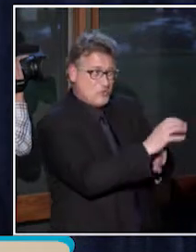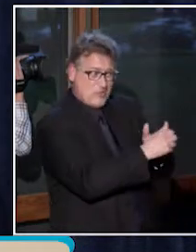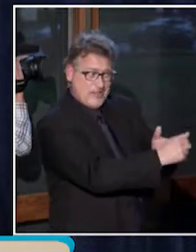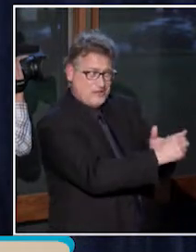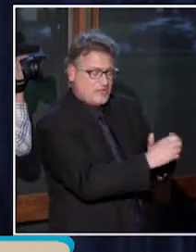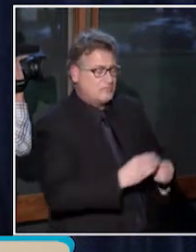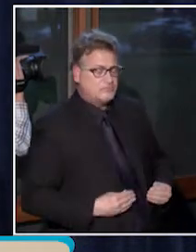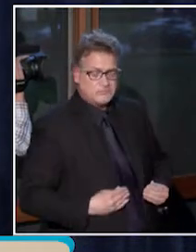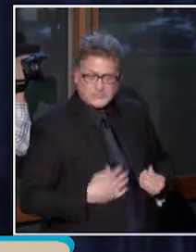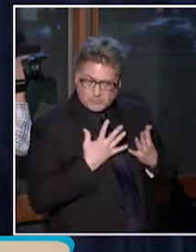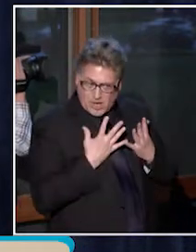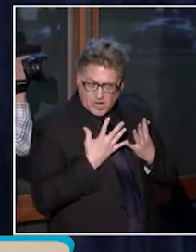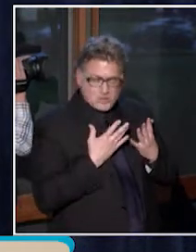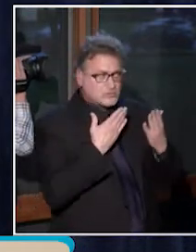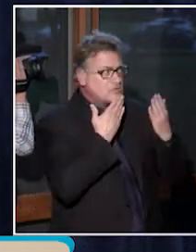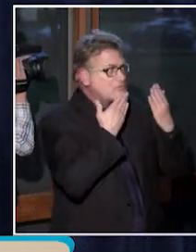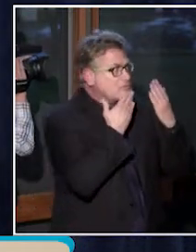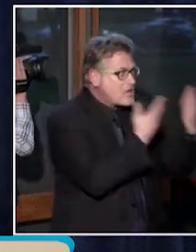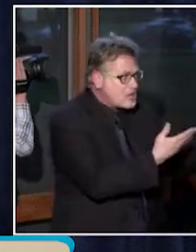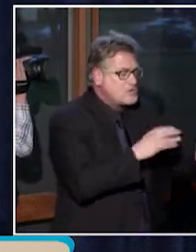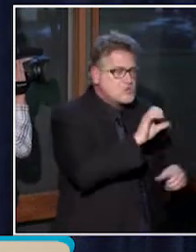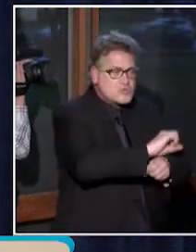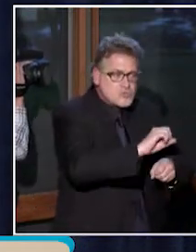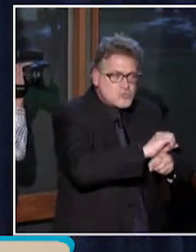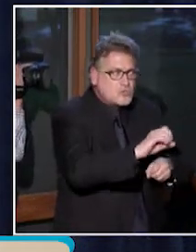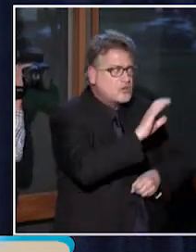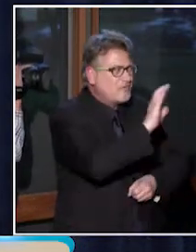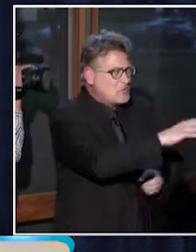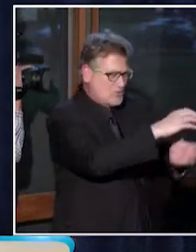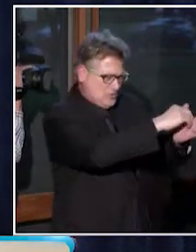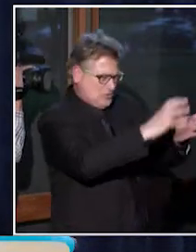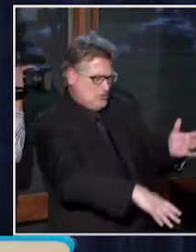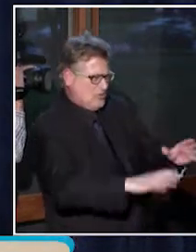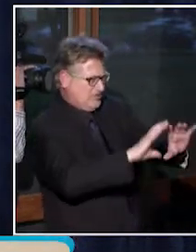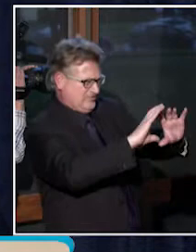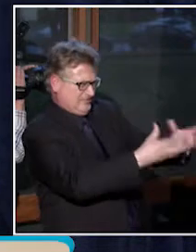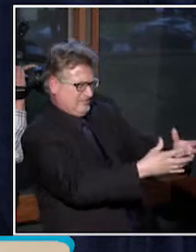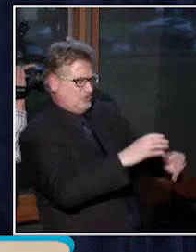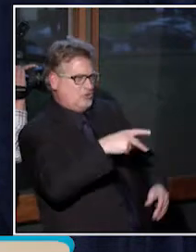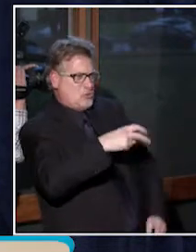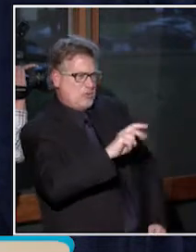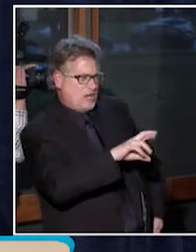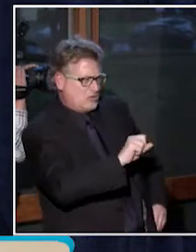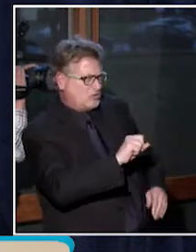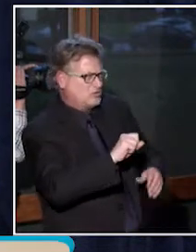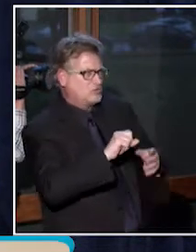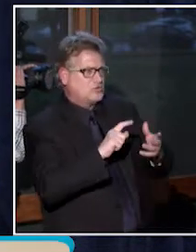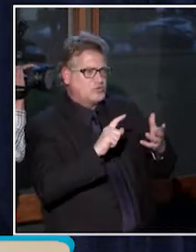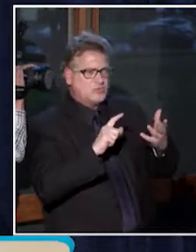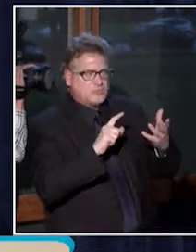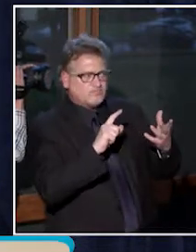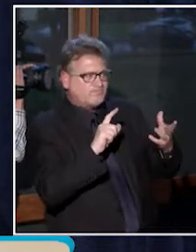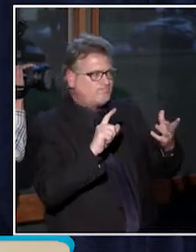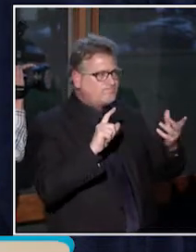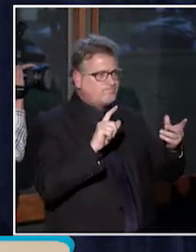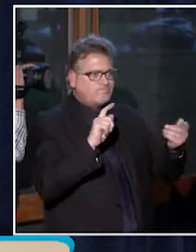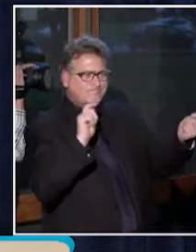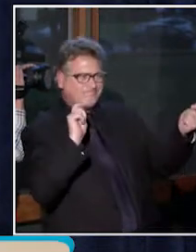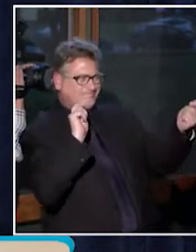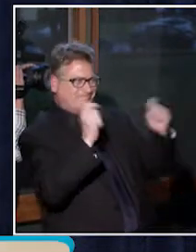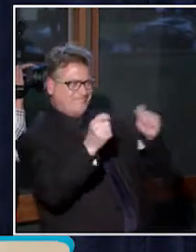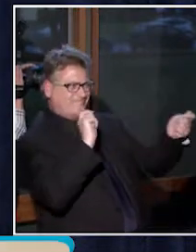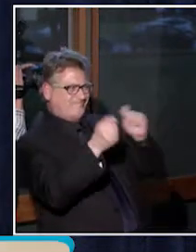so thank you. And we're inspired by the work of your generation and your peers to shape your not